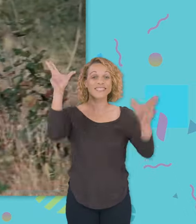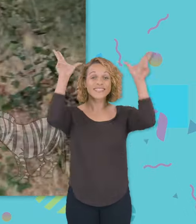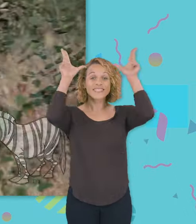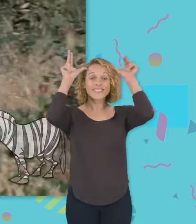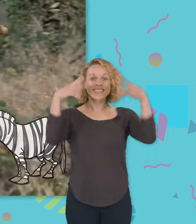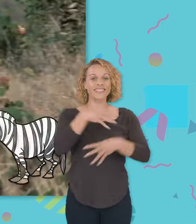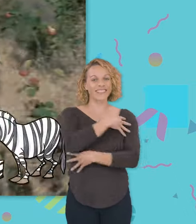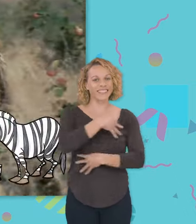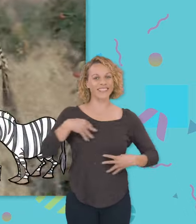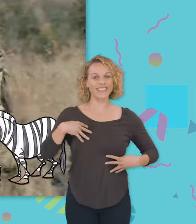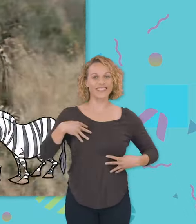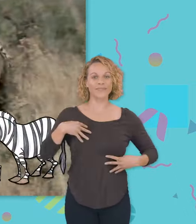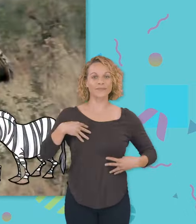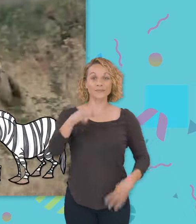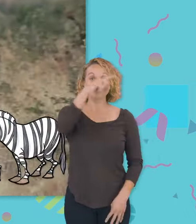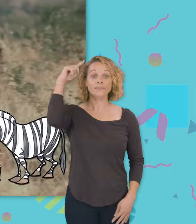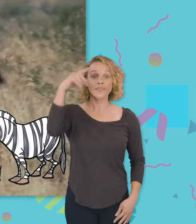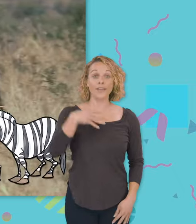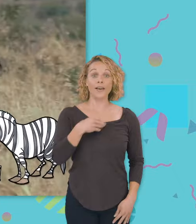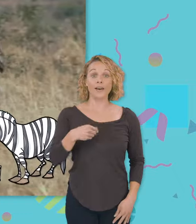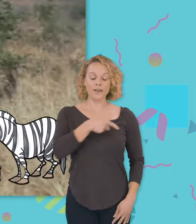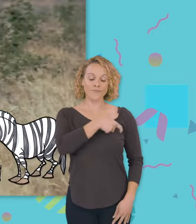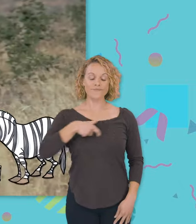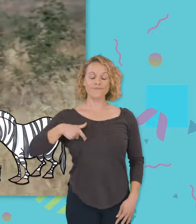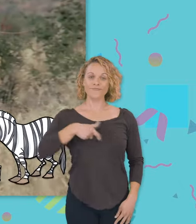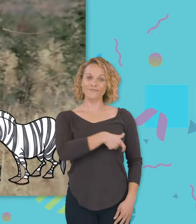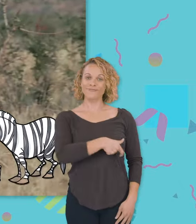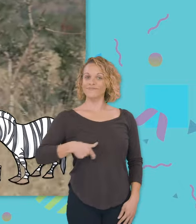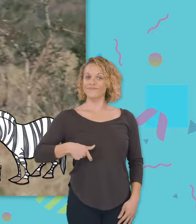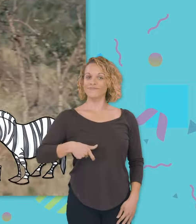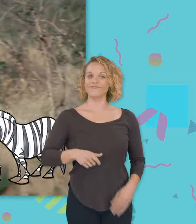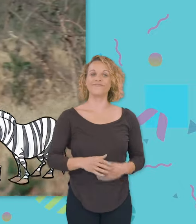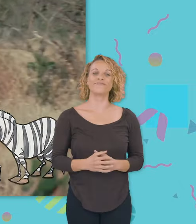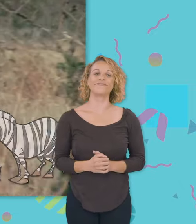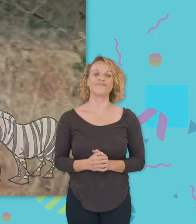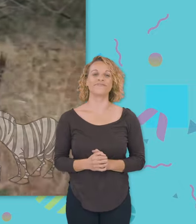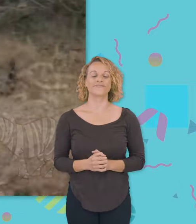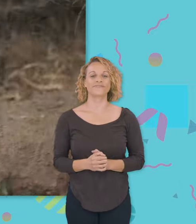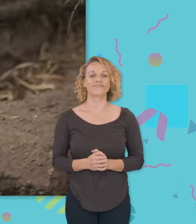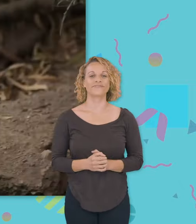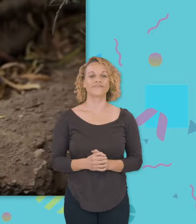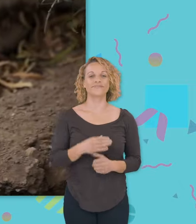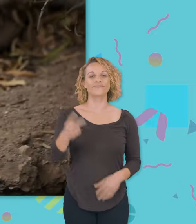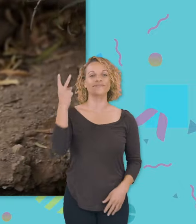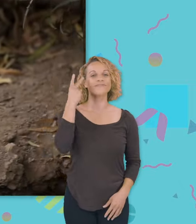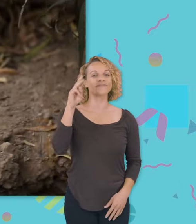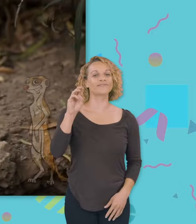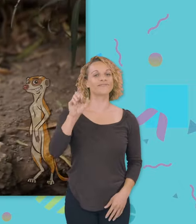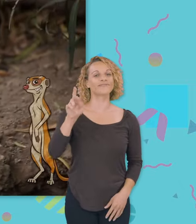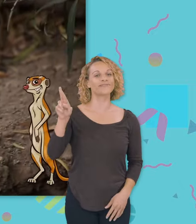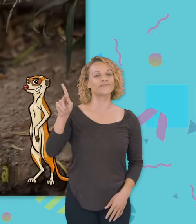see a zebra. His stripes are black and white. And I